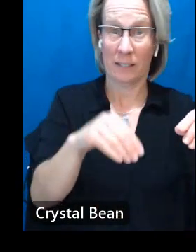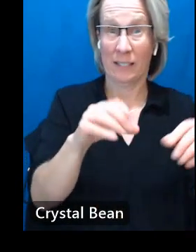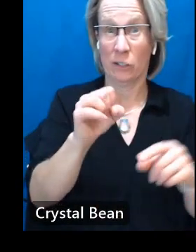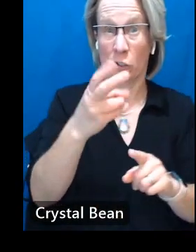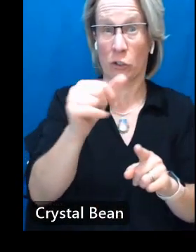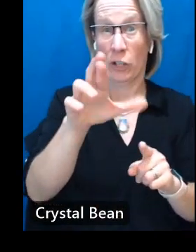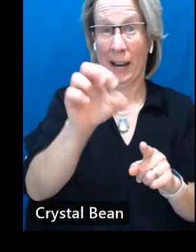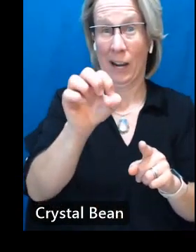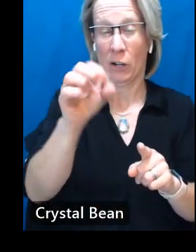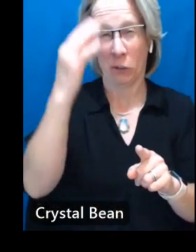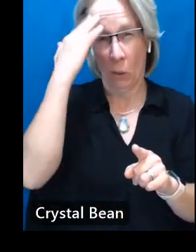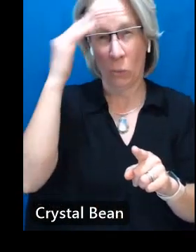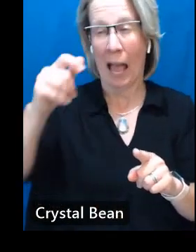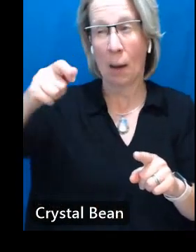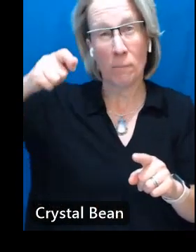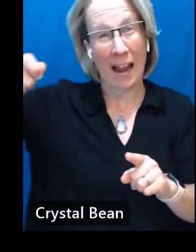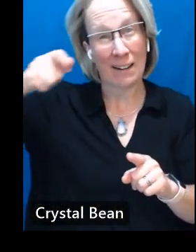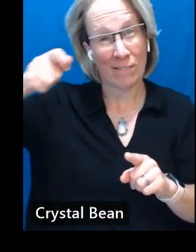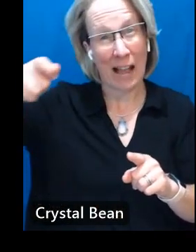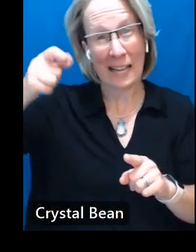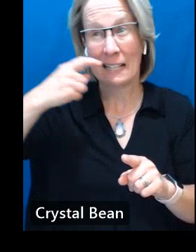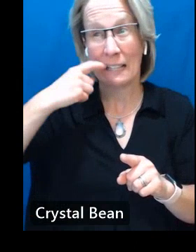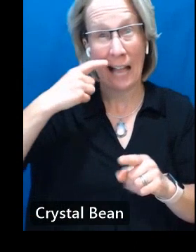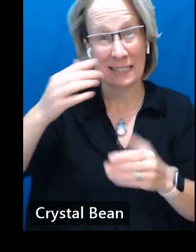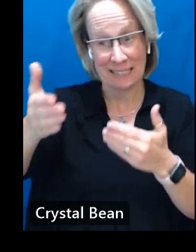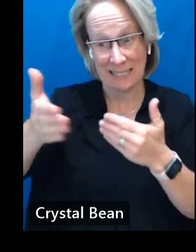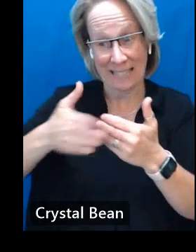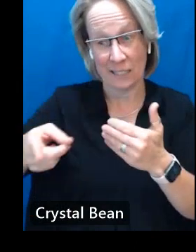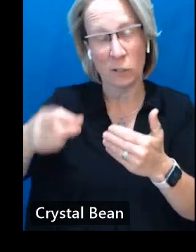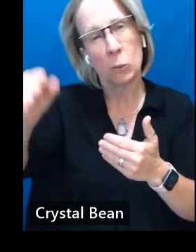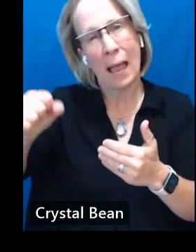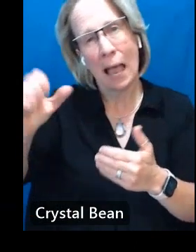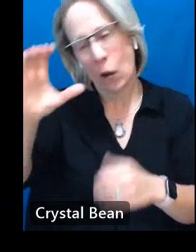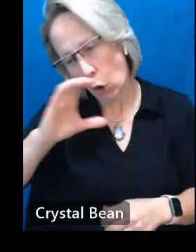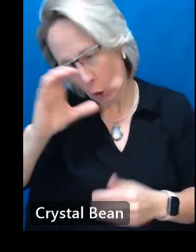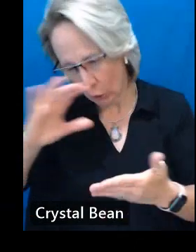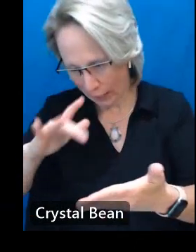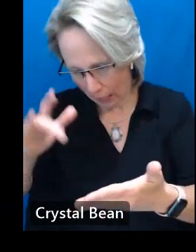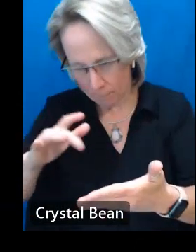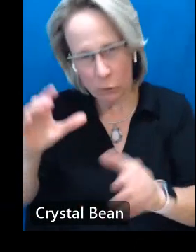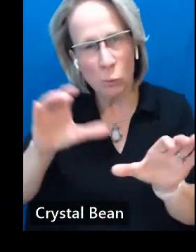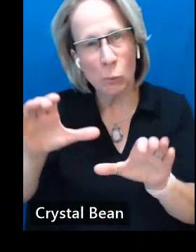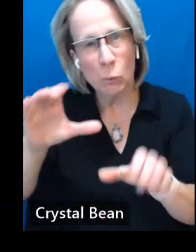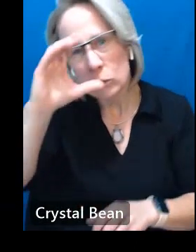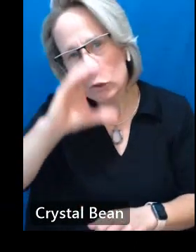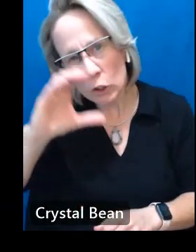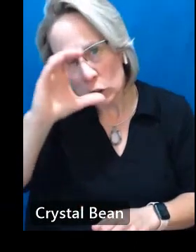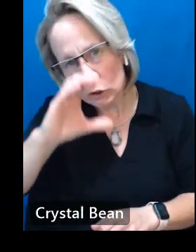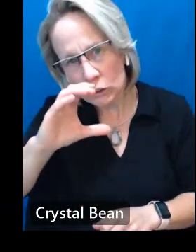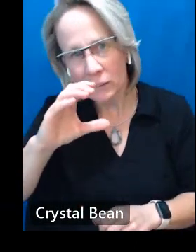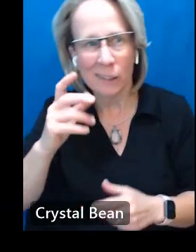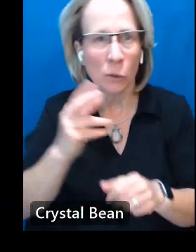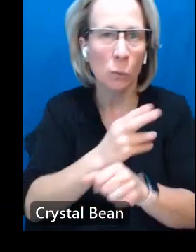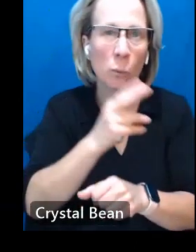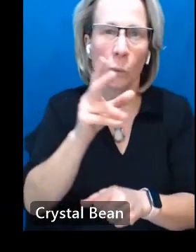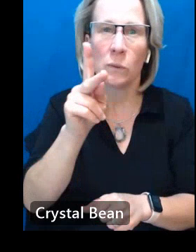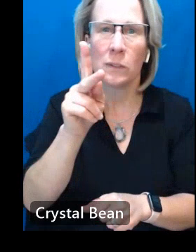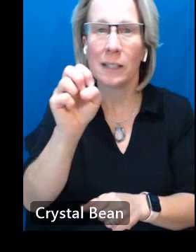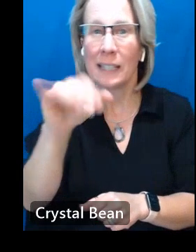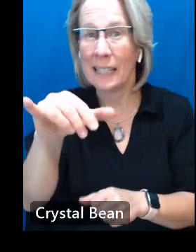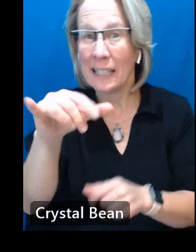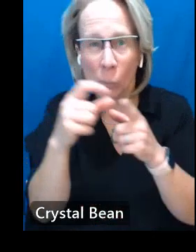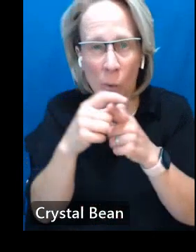icon that's right next to it to look it up. And you just do a search. You can search by keyword or like, oh, I think it starts